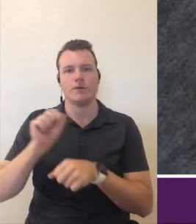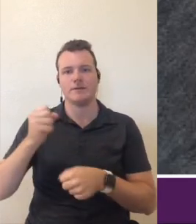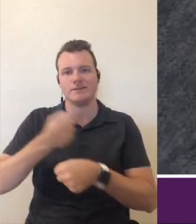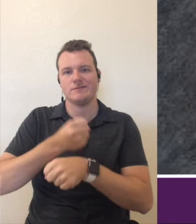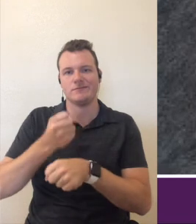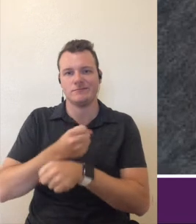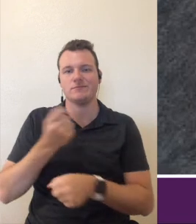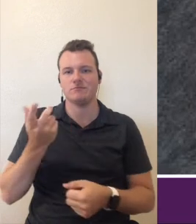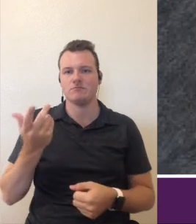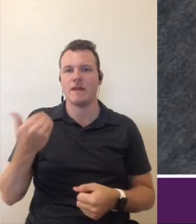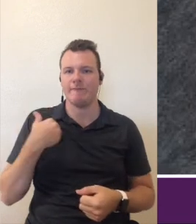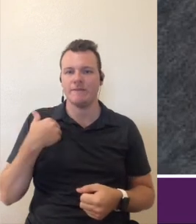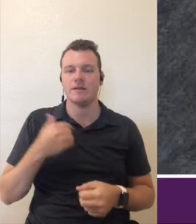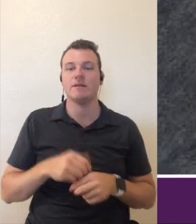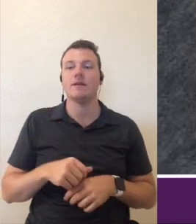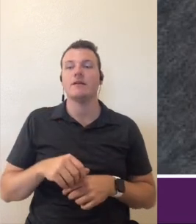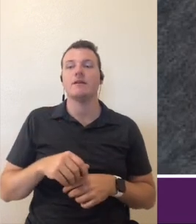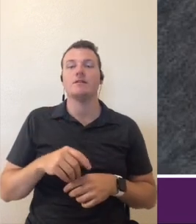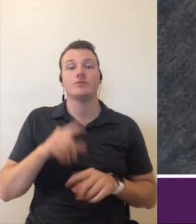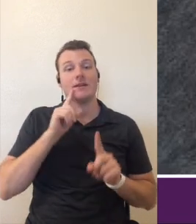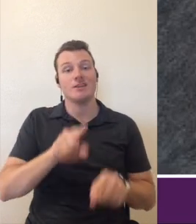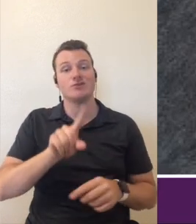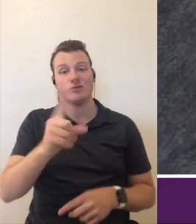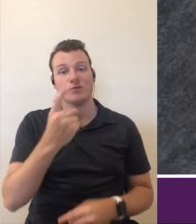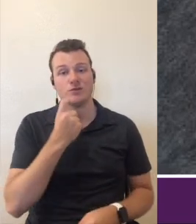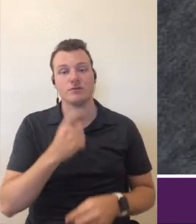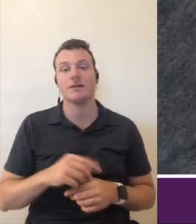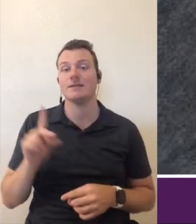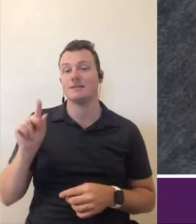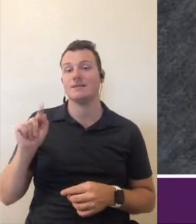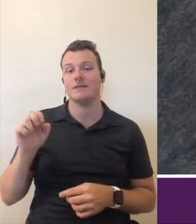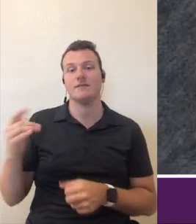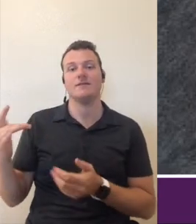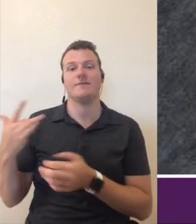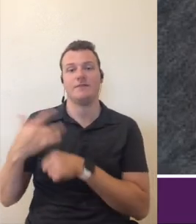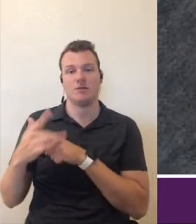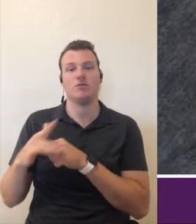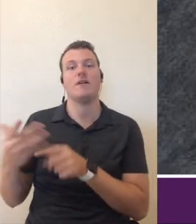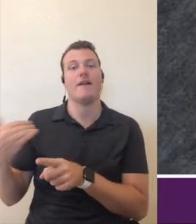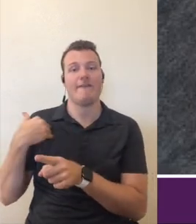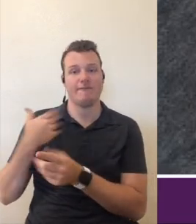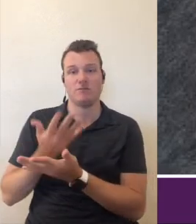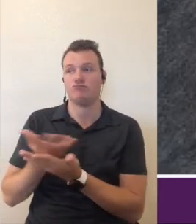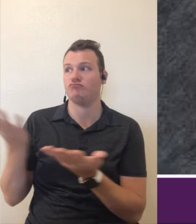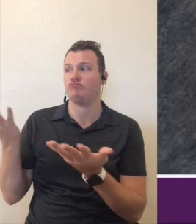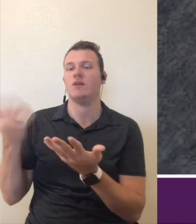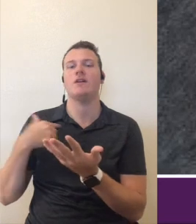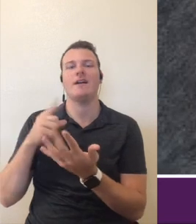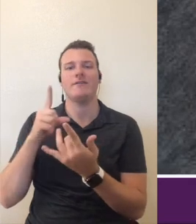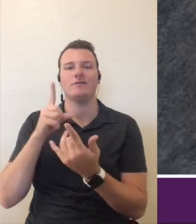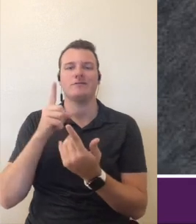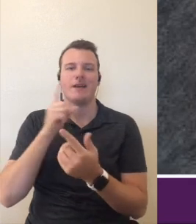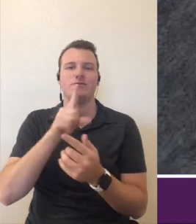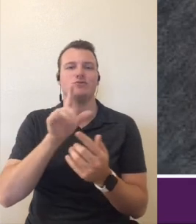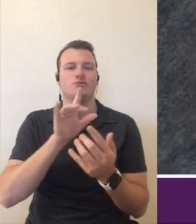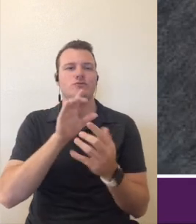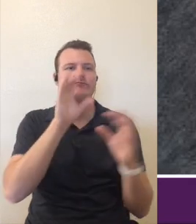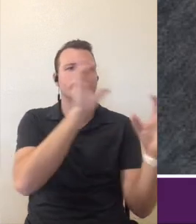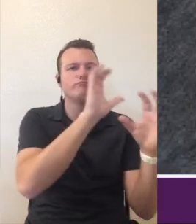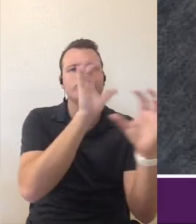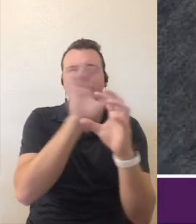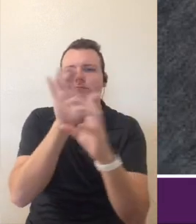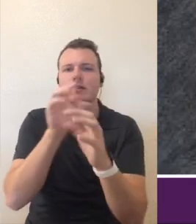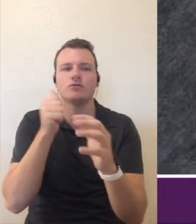through the Bureau of Labor and Statistics. So to answer your question, you'll have the data is available. You're going to have to go